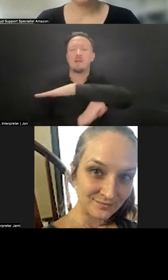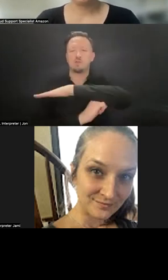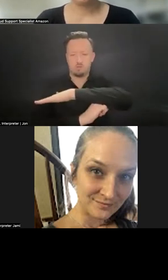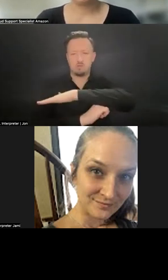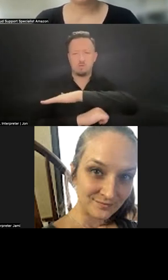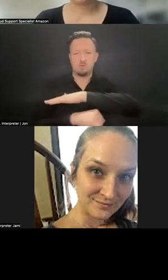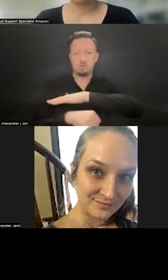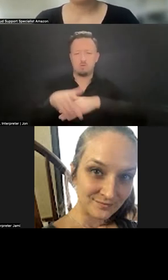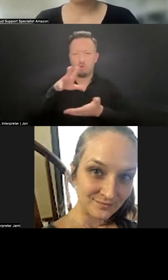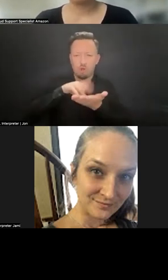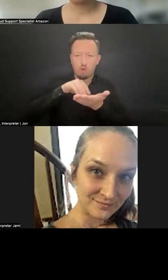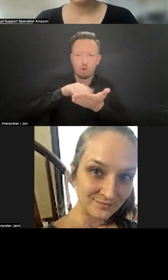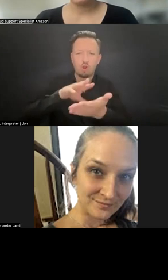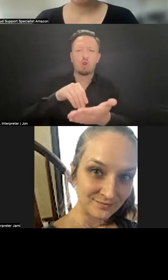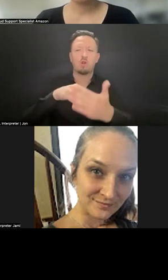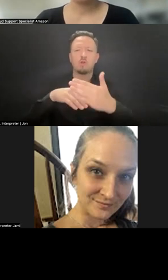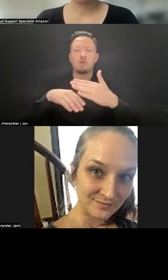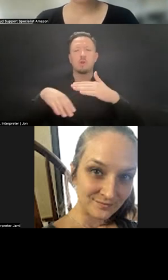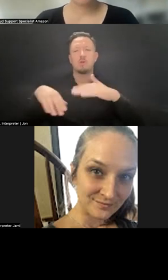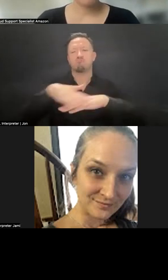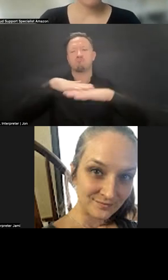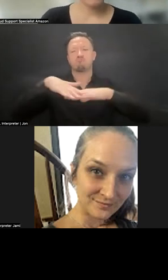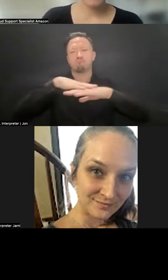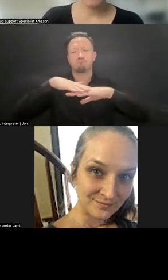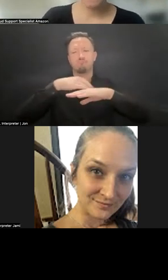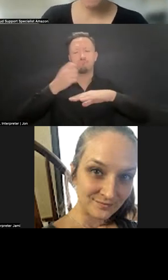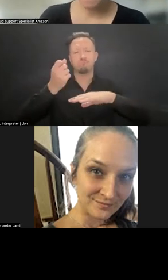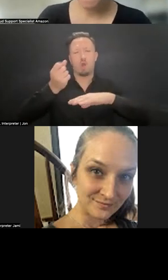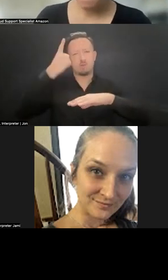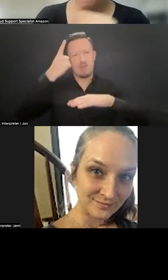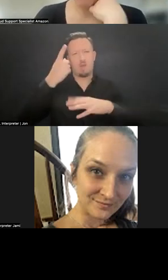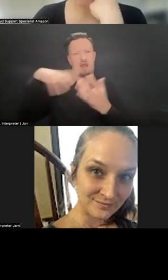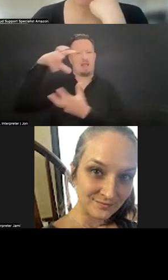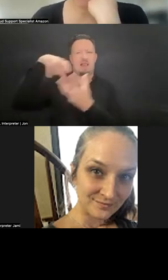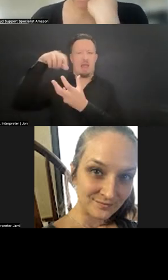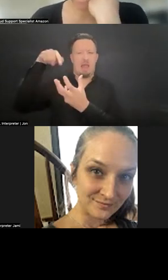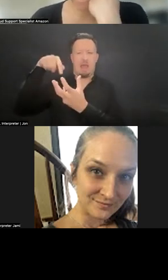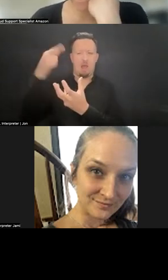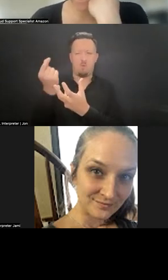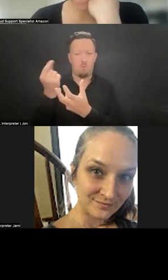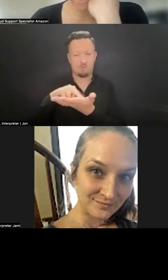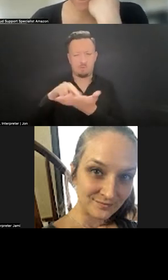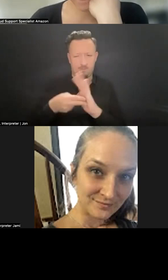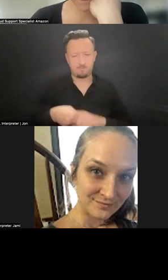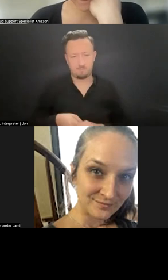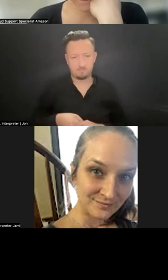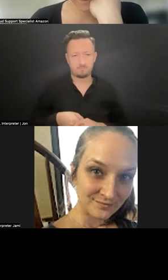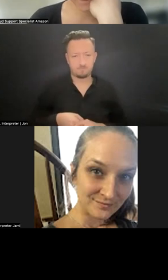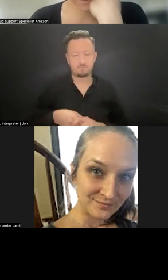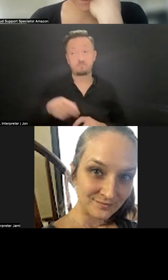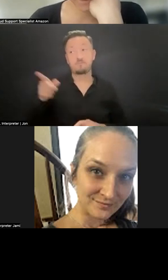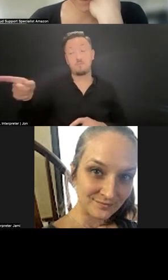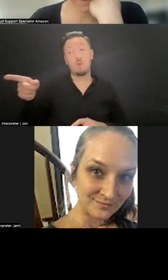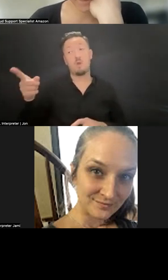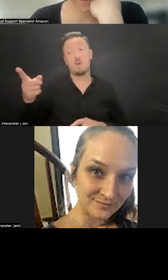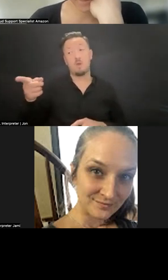for foundational understanding of the cloud. So that's what we're going to do. Somebody asked, what's the difference